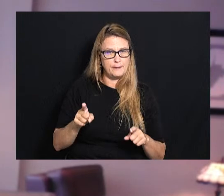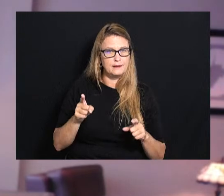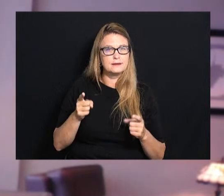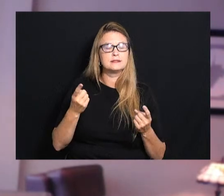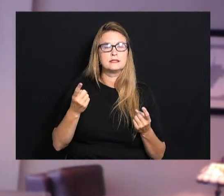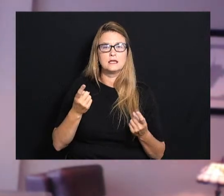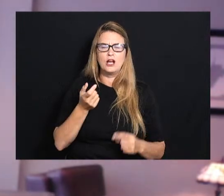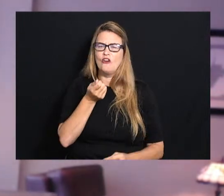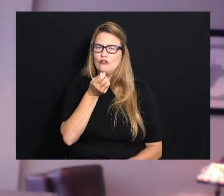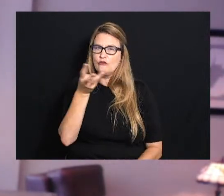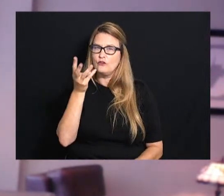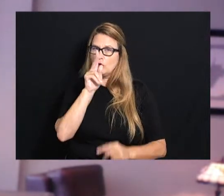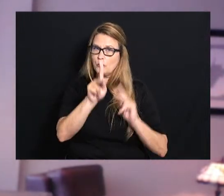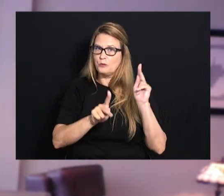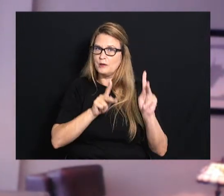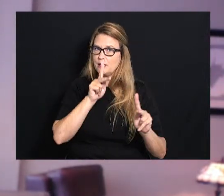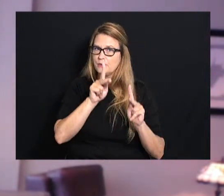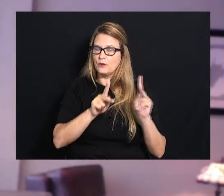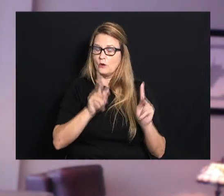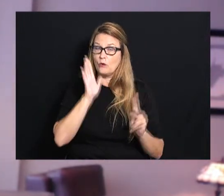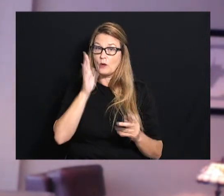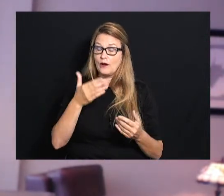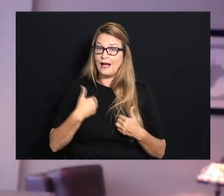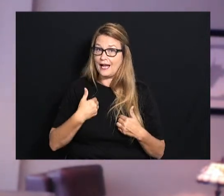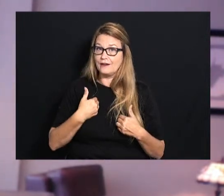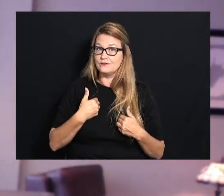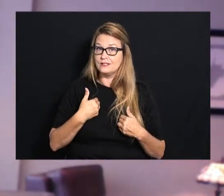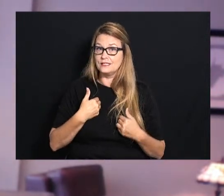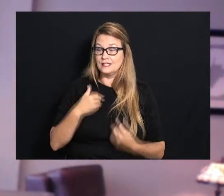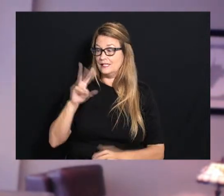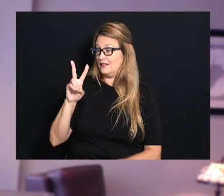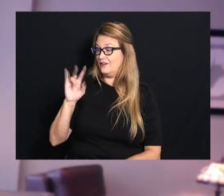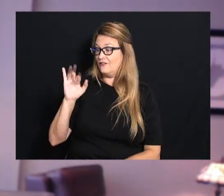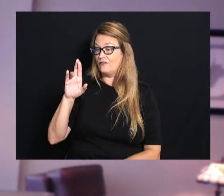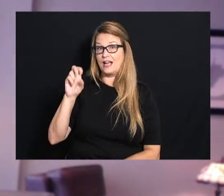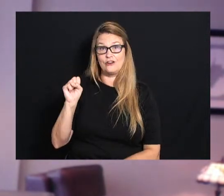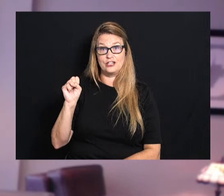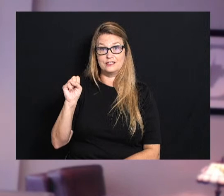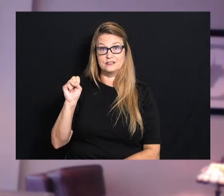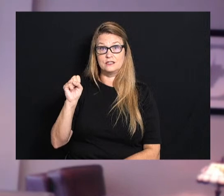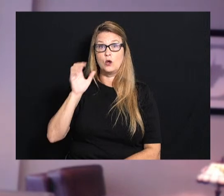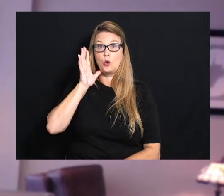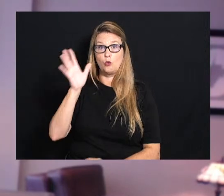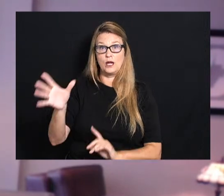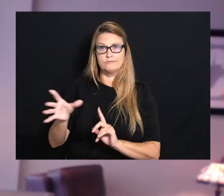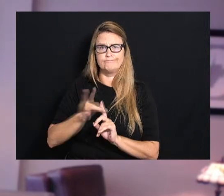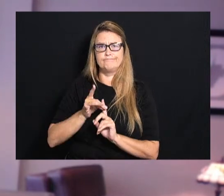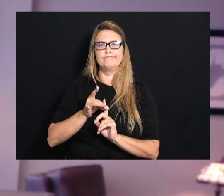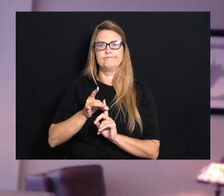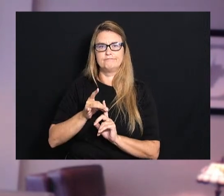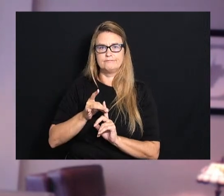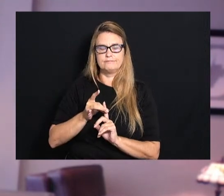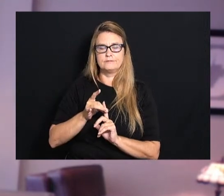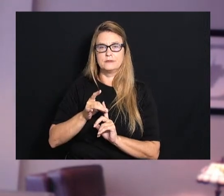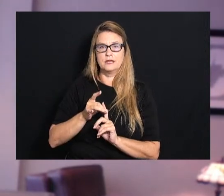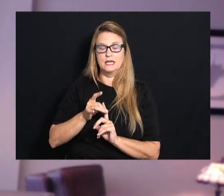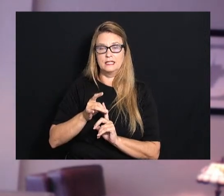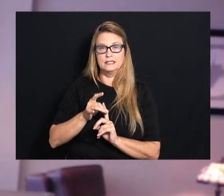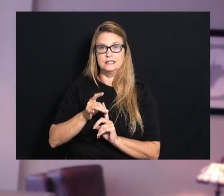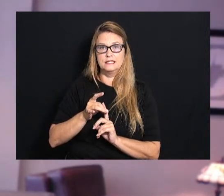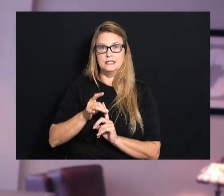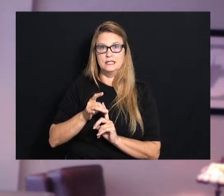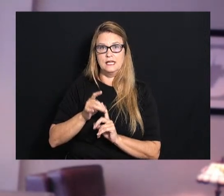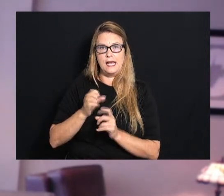people, or sometimes even without Paxlovid. So the viruses that infects people, particularly the BA.5 variant, has